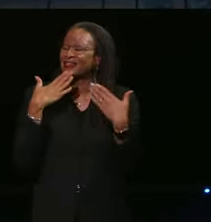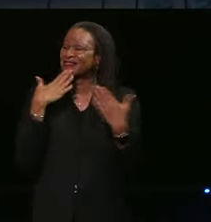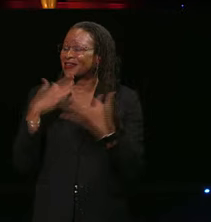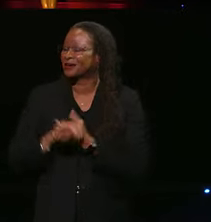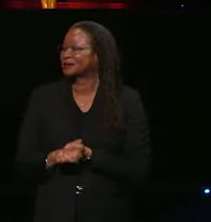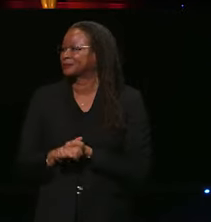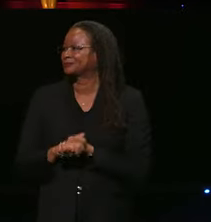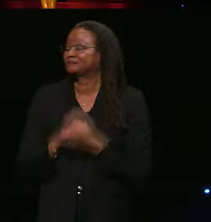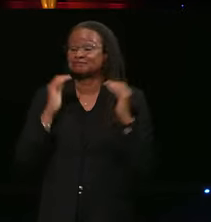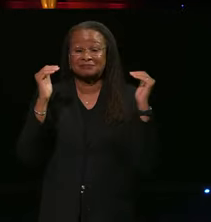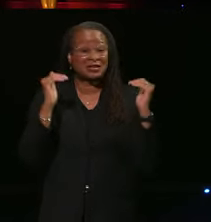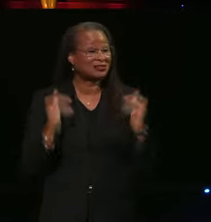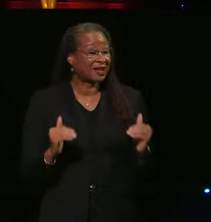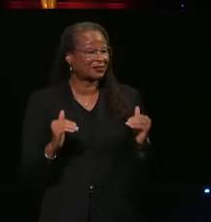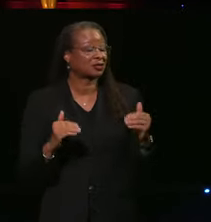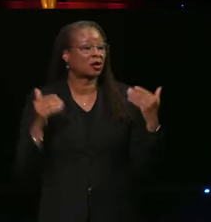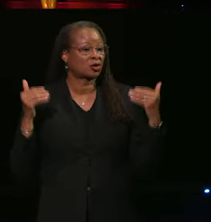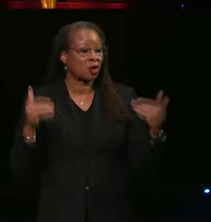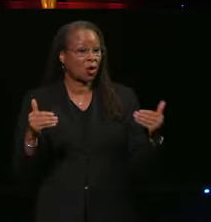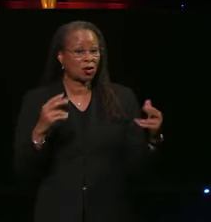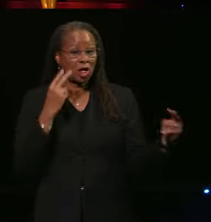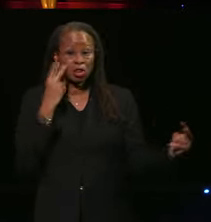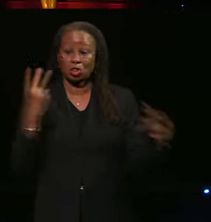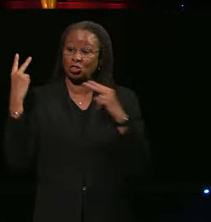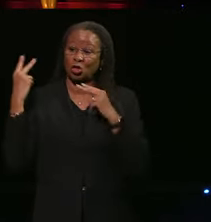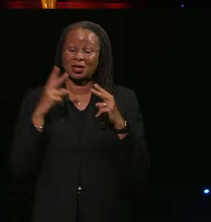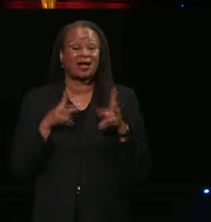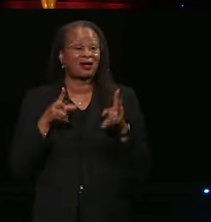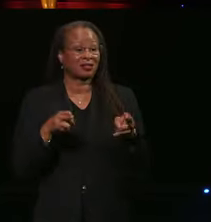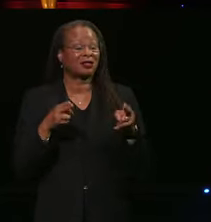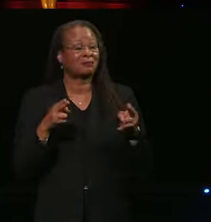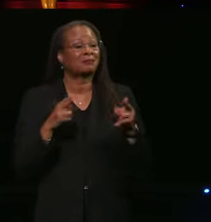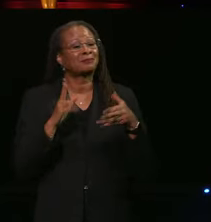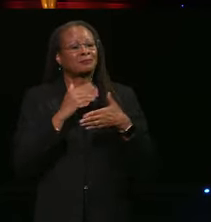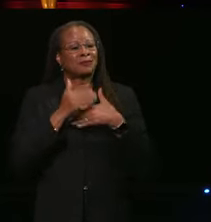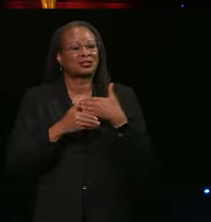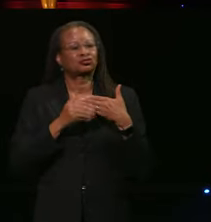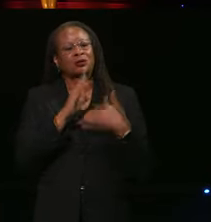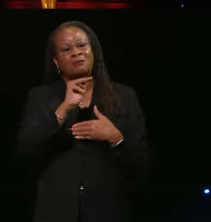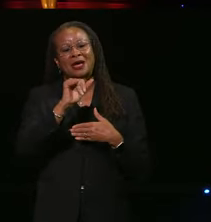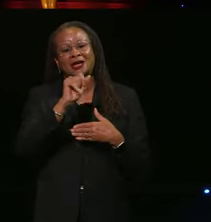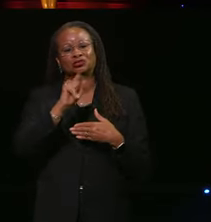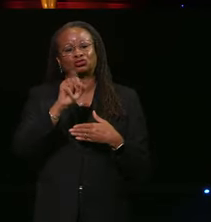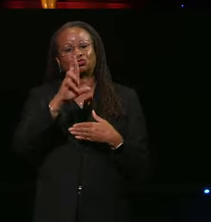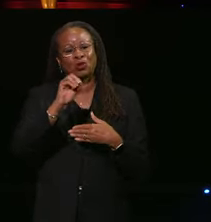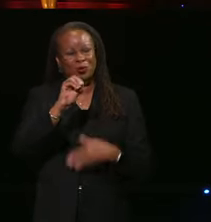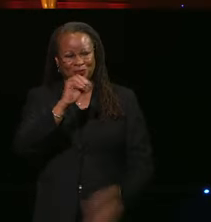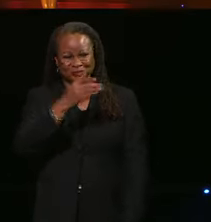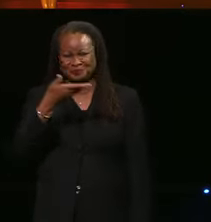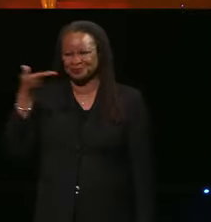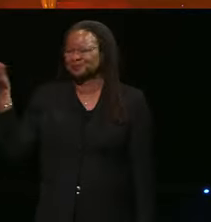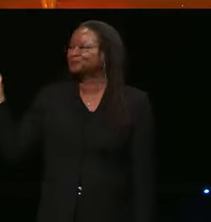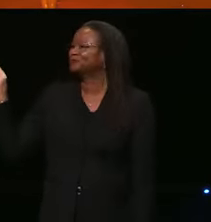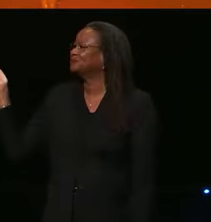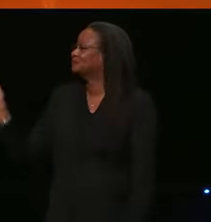Thank you. Next up, why don't we go ahead and take a look at the clip for our next movie, which is Maestro.